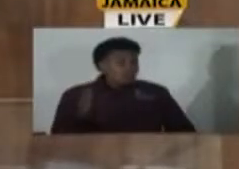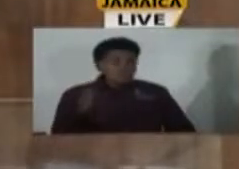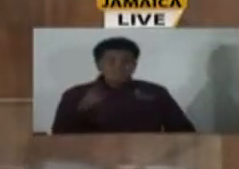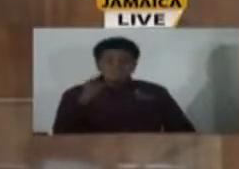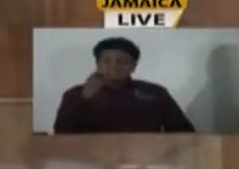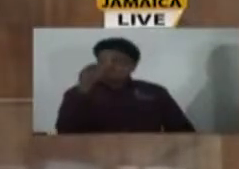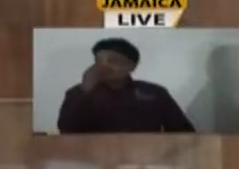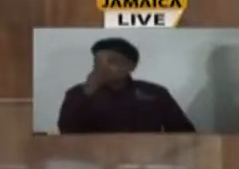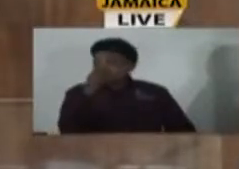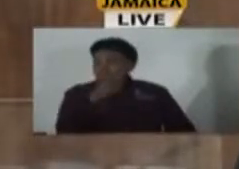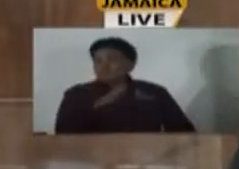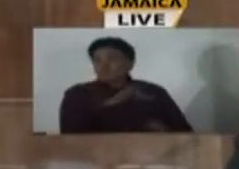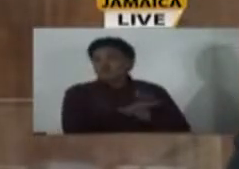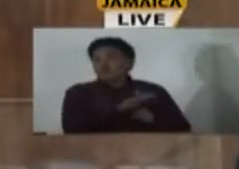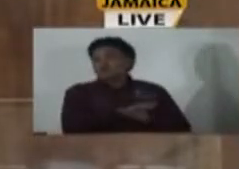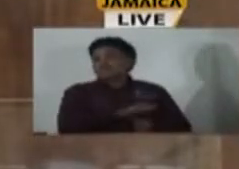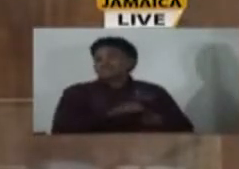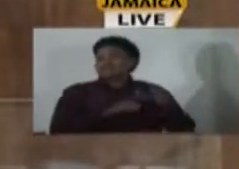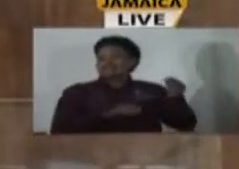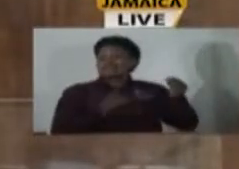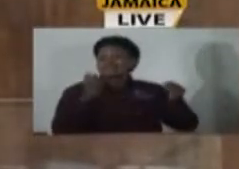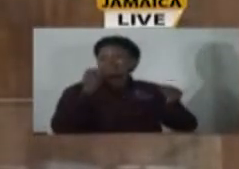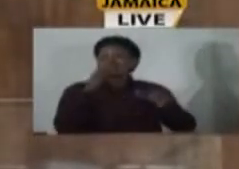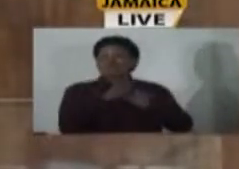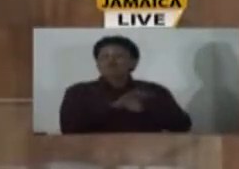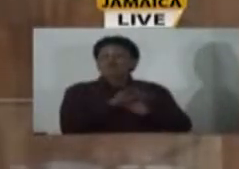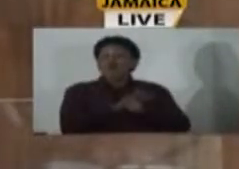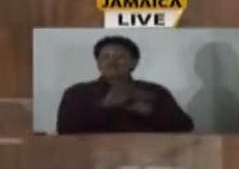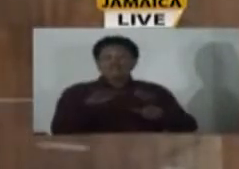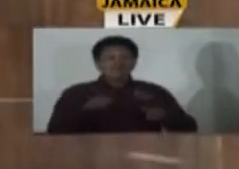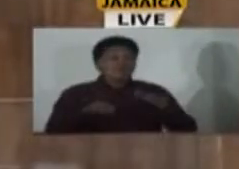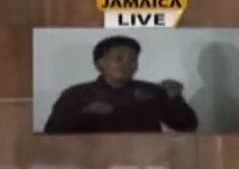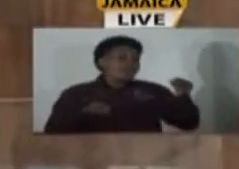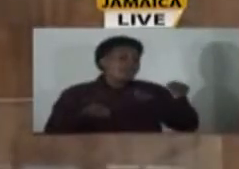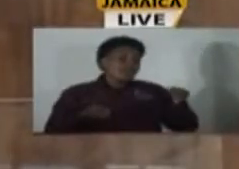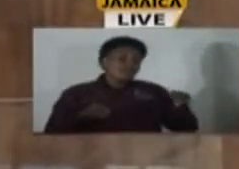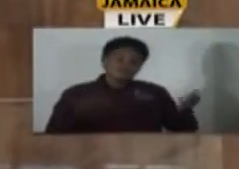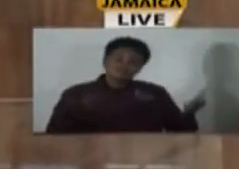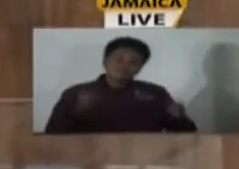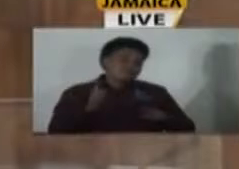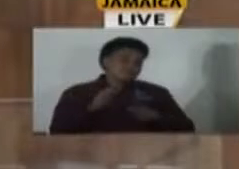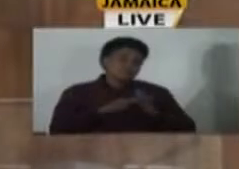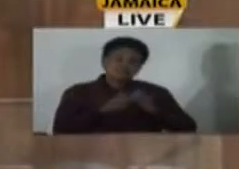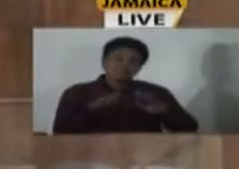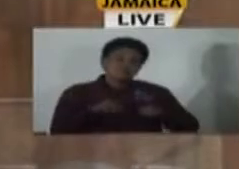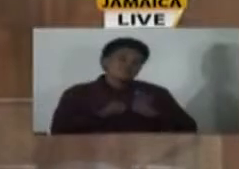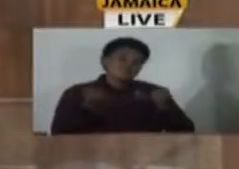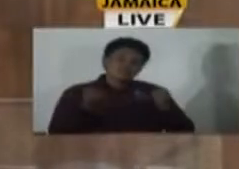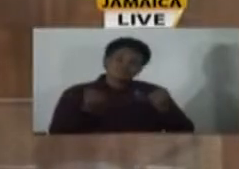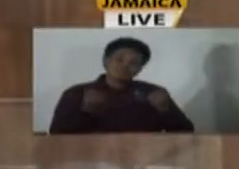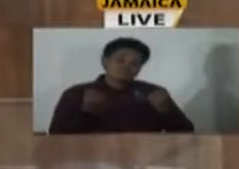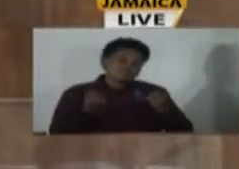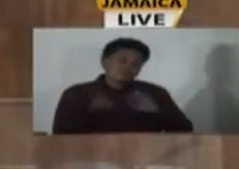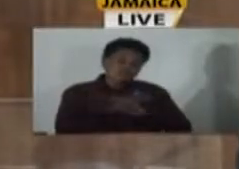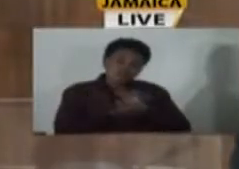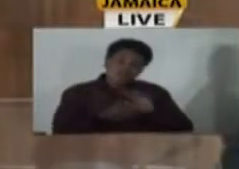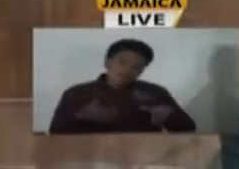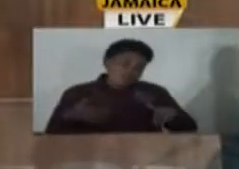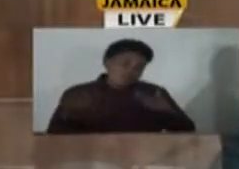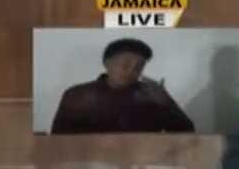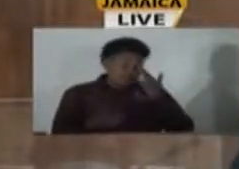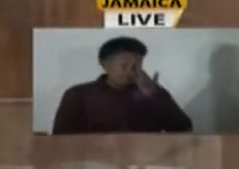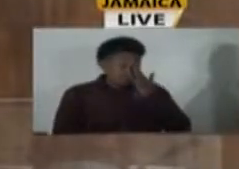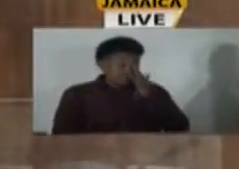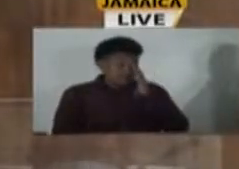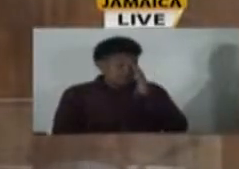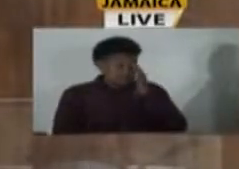a warning must be given. If the warning is not given, then that is an offense. Now, the scheme of the Act